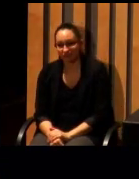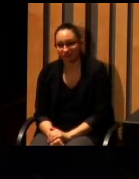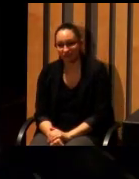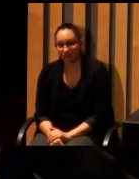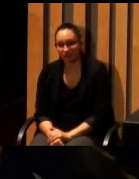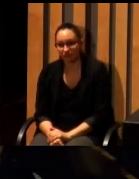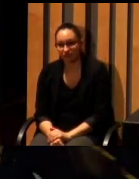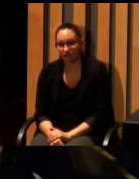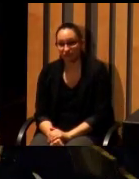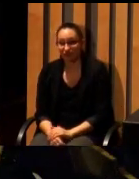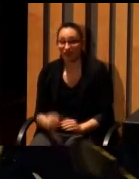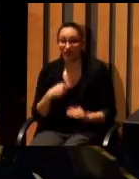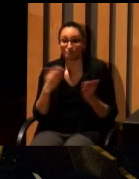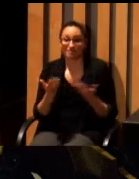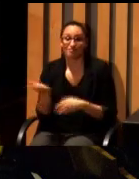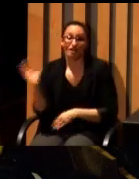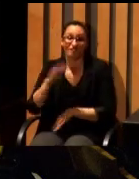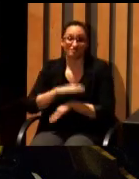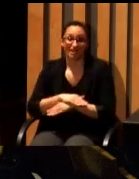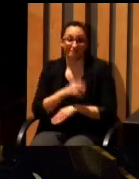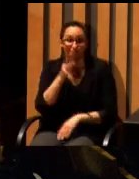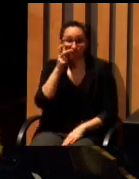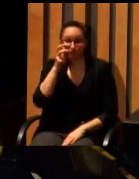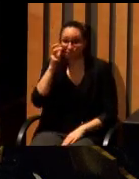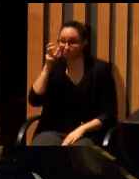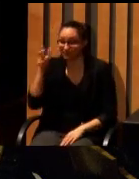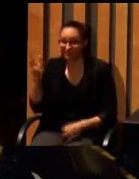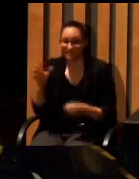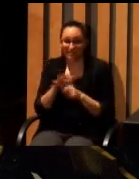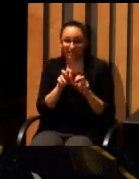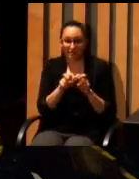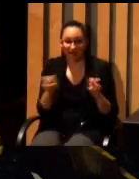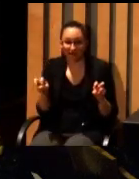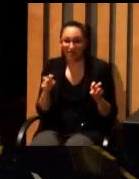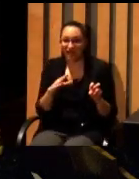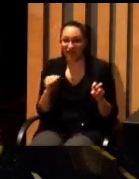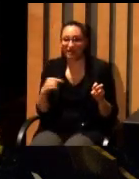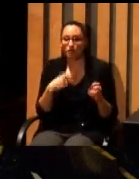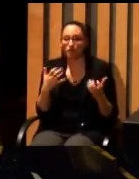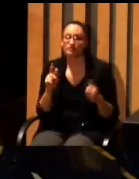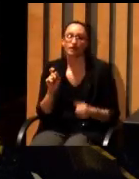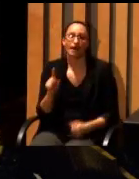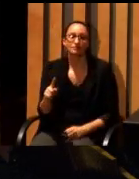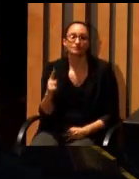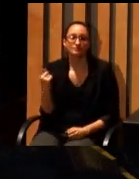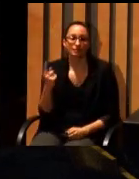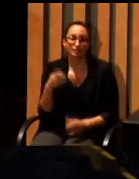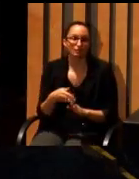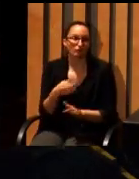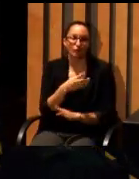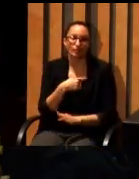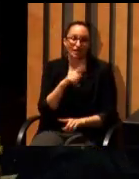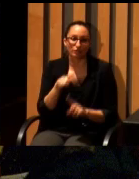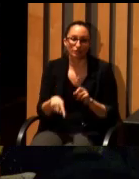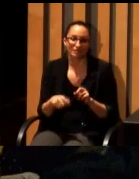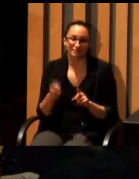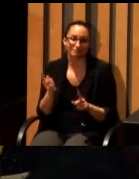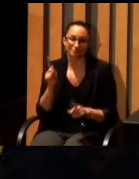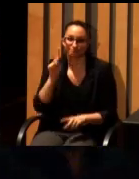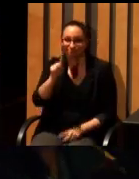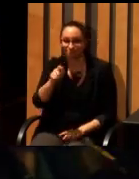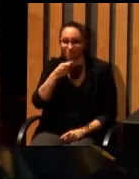Uh-huh. I've been here all day. I listened to the other panels as well, and I wanted to ask a question early. I just couldn't get enough time to do